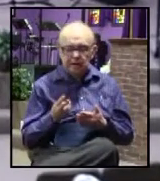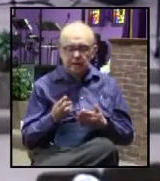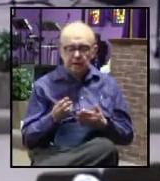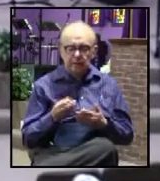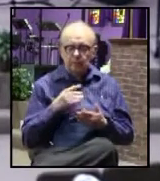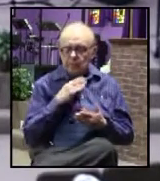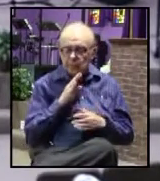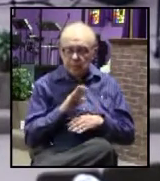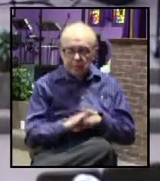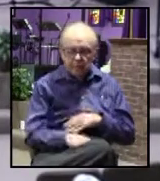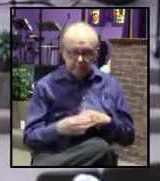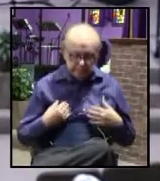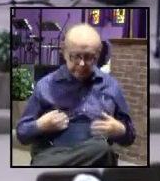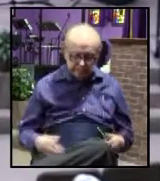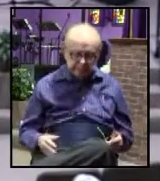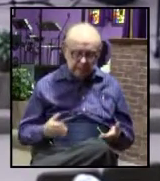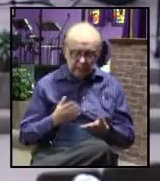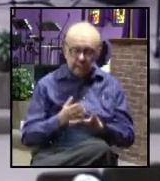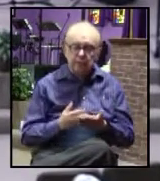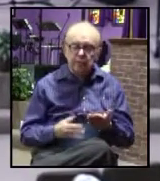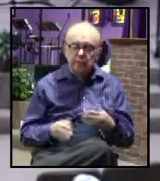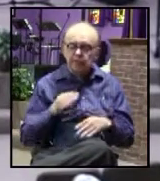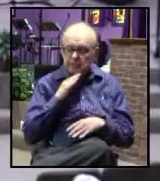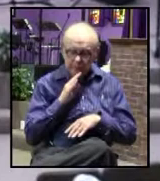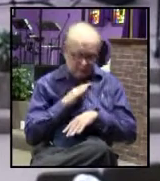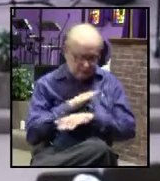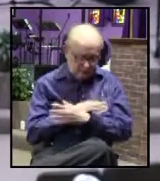but you know there's some there.